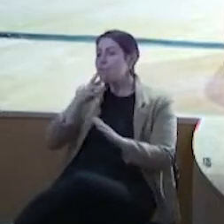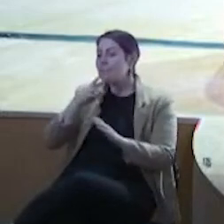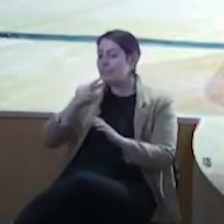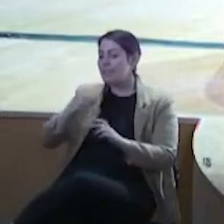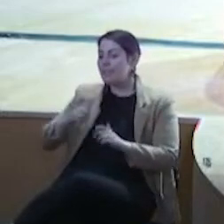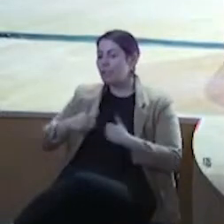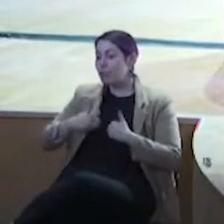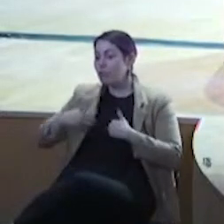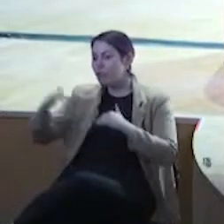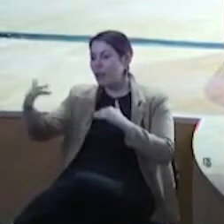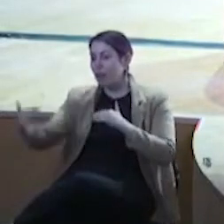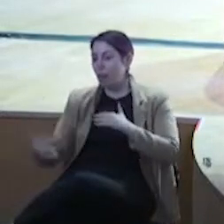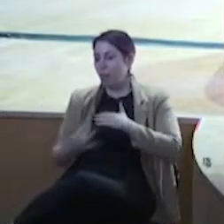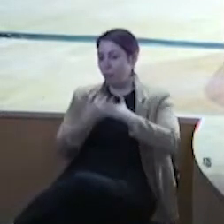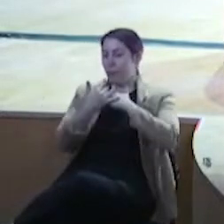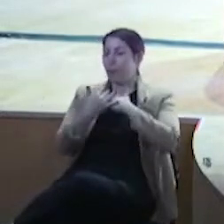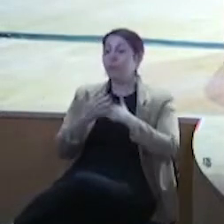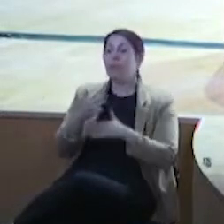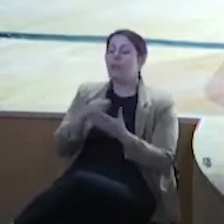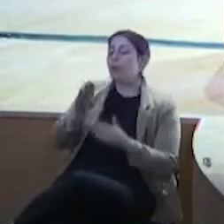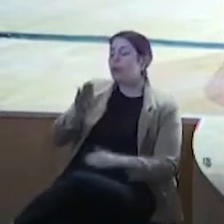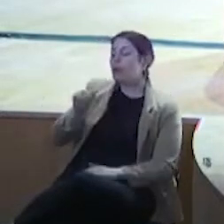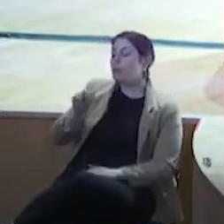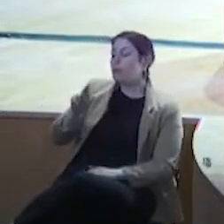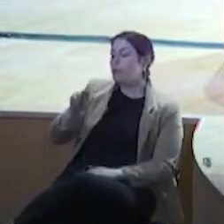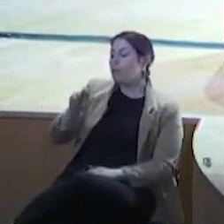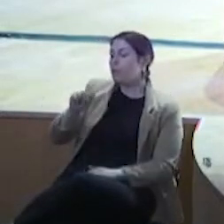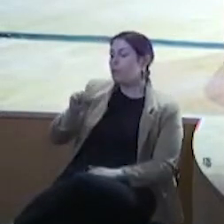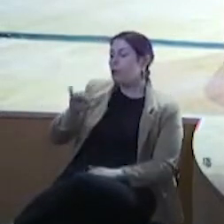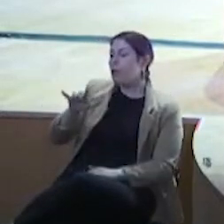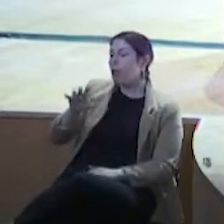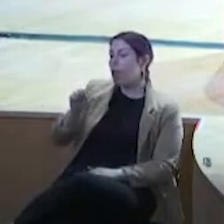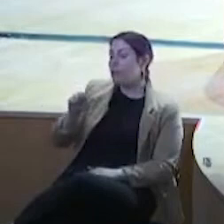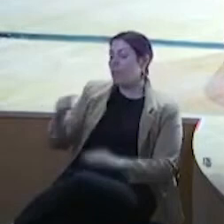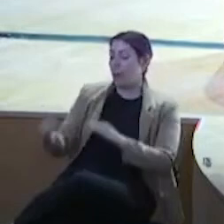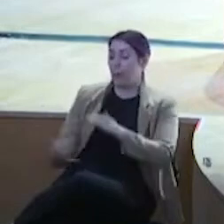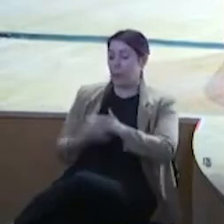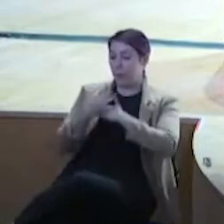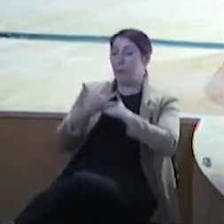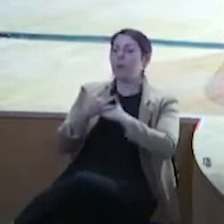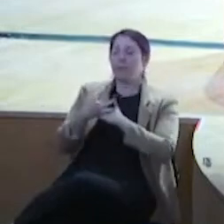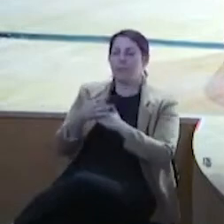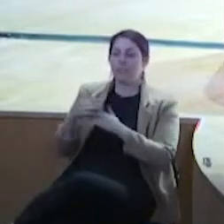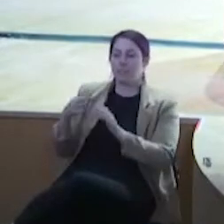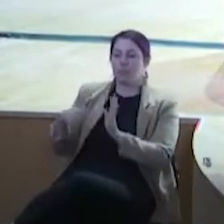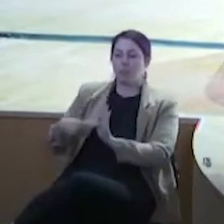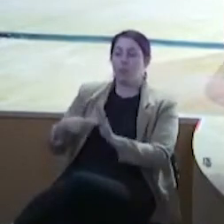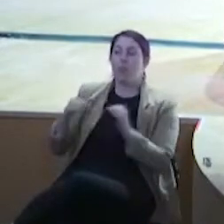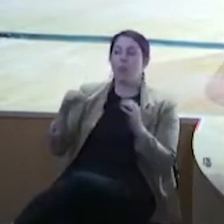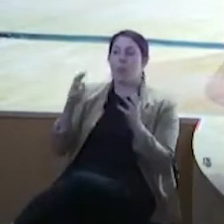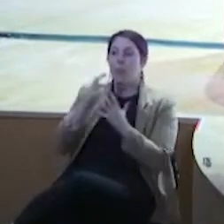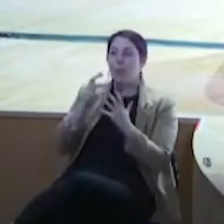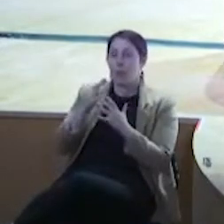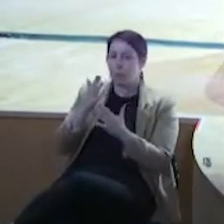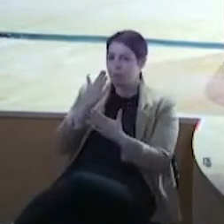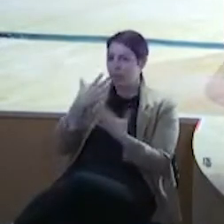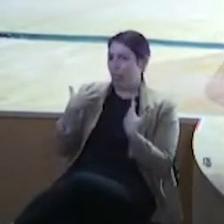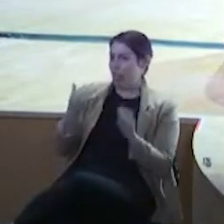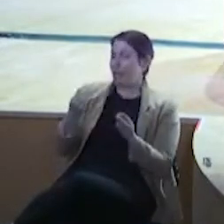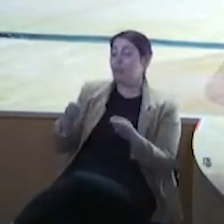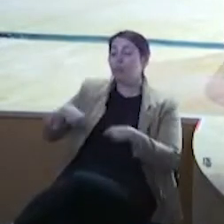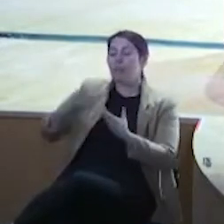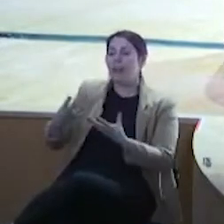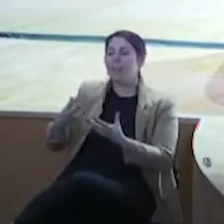then we have barnacles, which is an indication of a very healthy space. It provides an opportunity